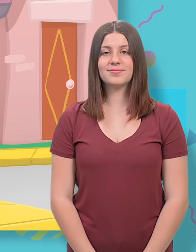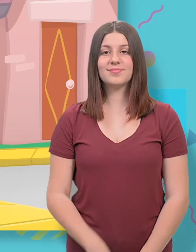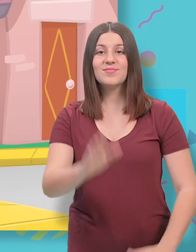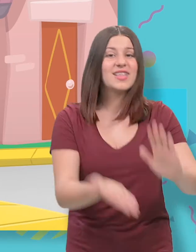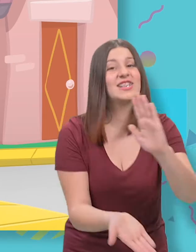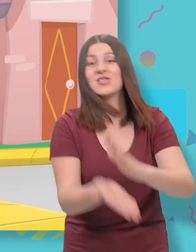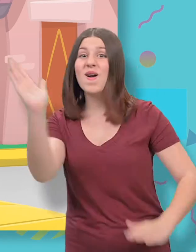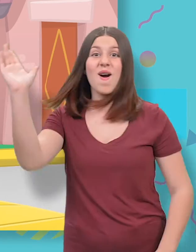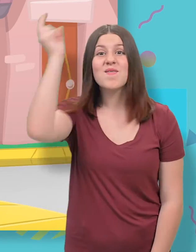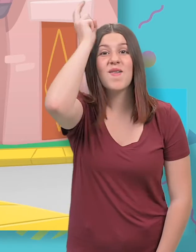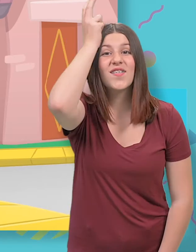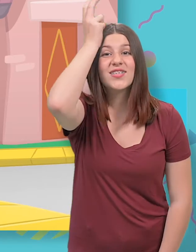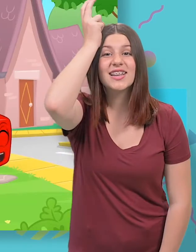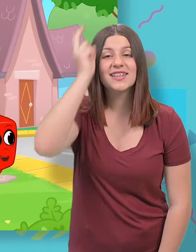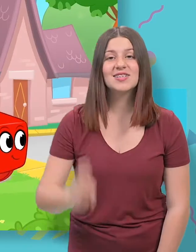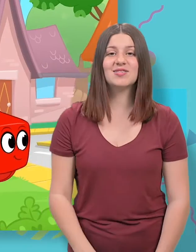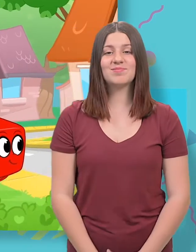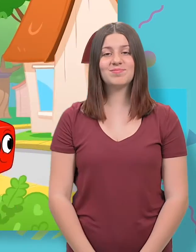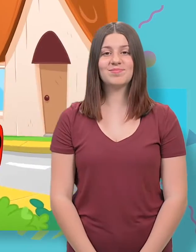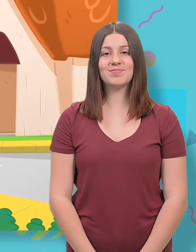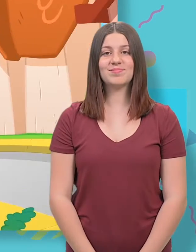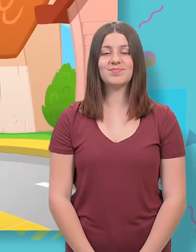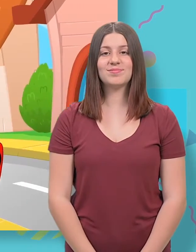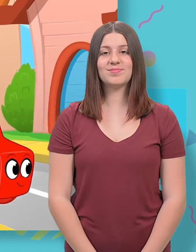Let's go, Morphle.